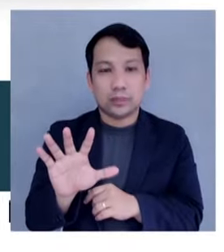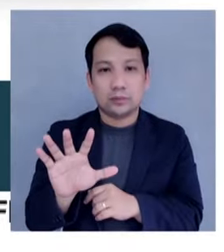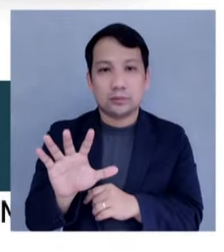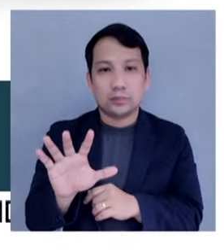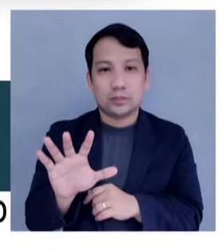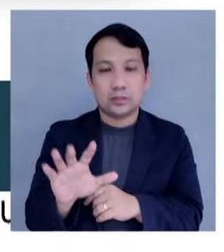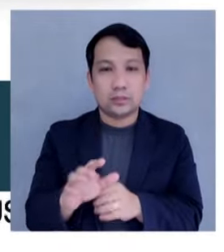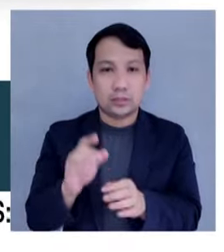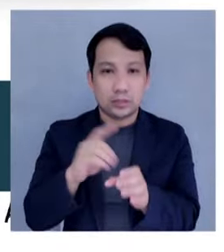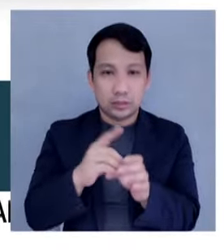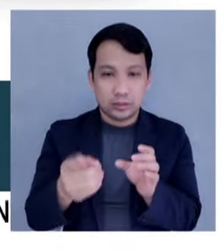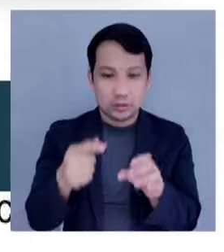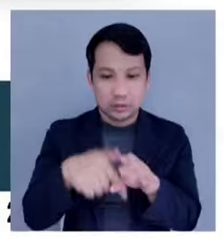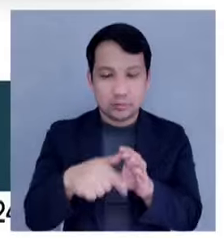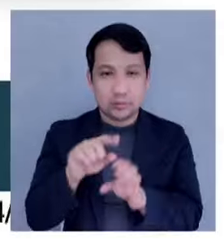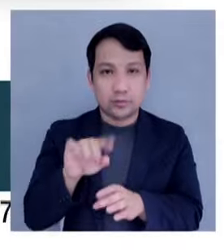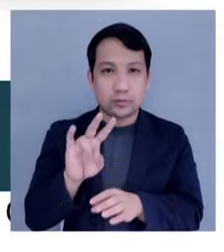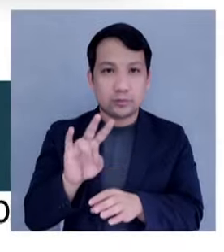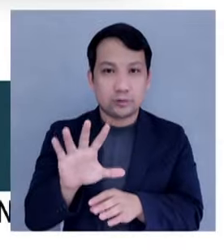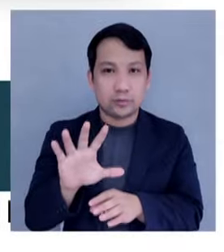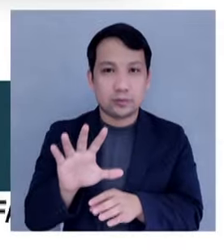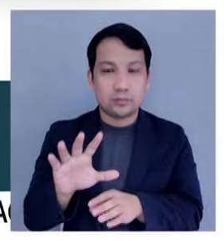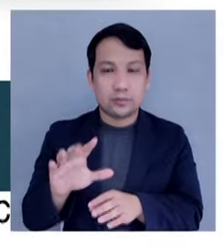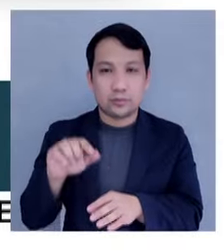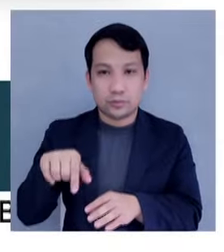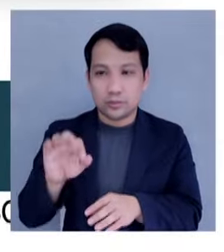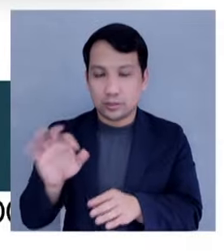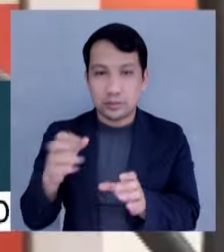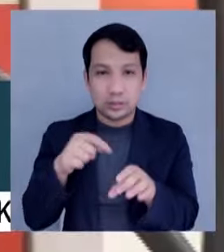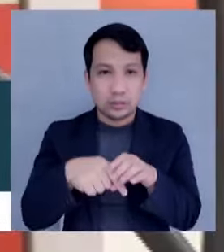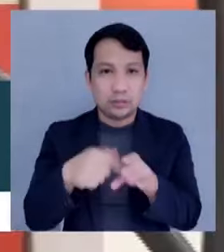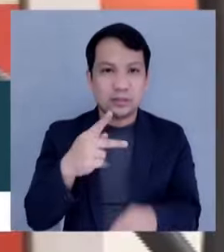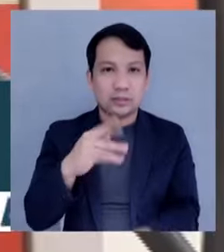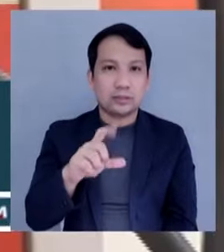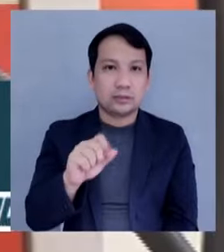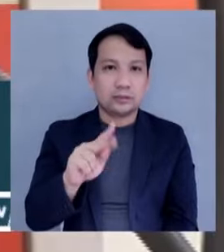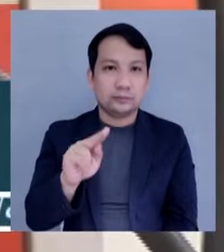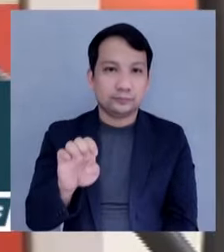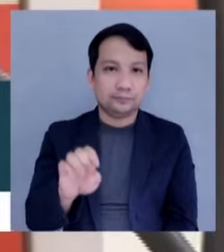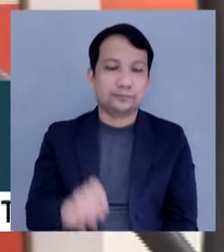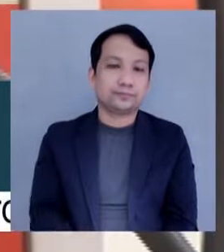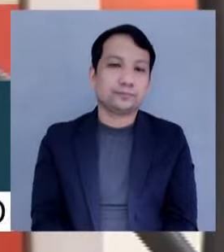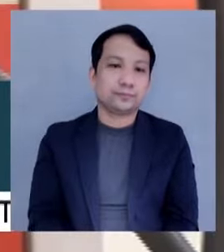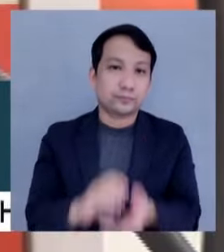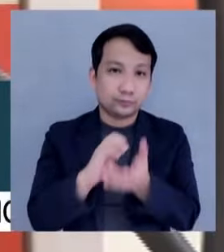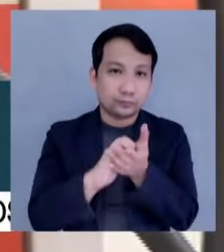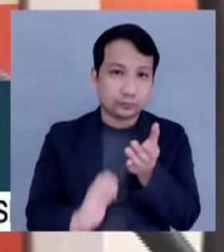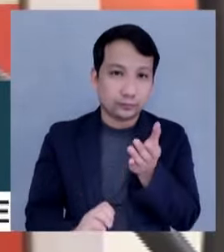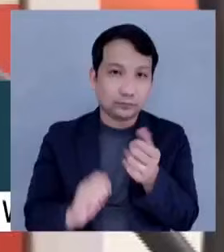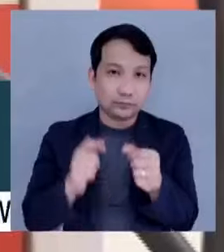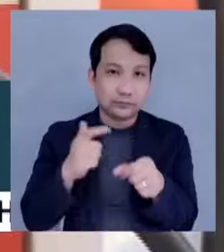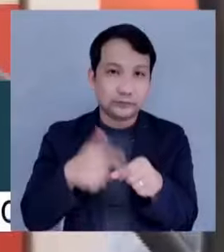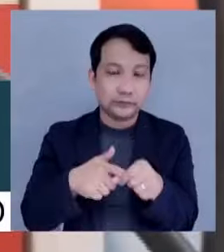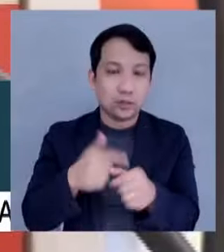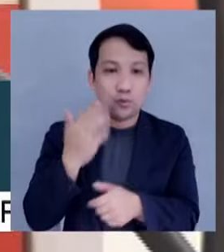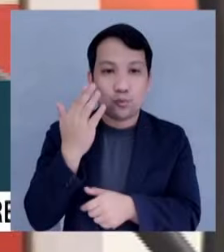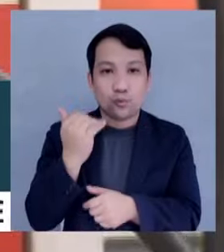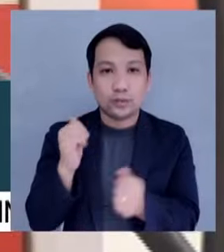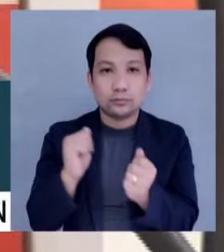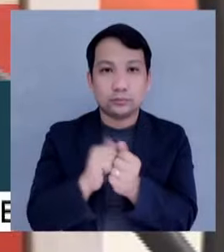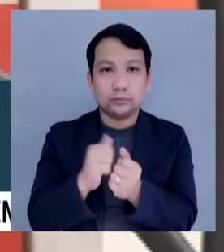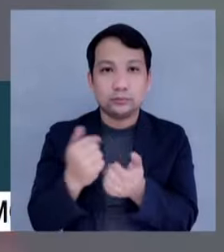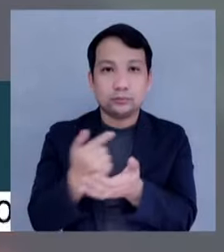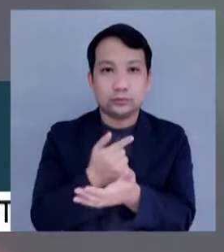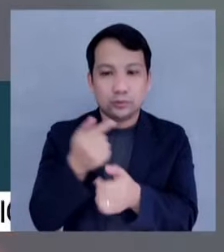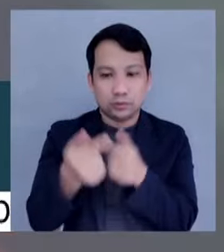by 75 centavos, and kerosene by 90 centavos. The rollback comes as forecasts point to weaker global demand,